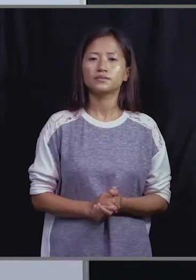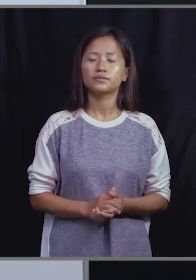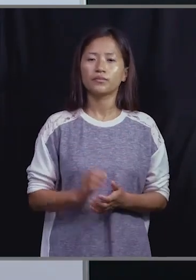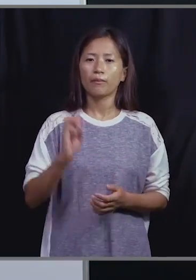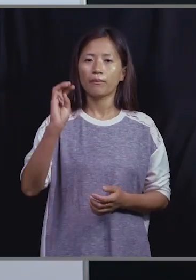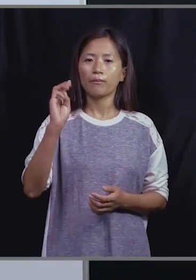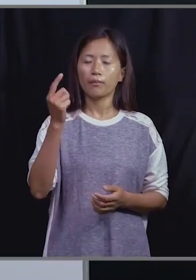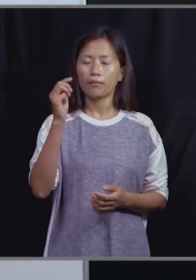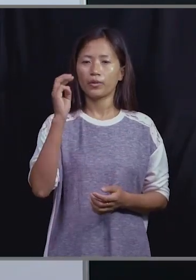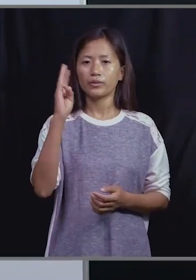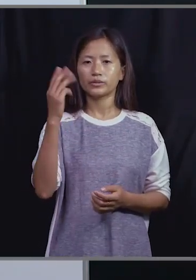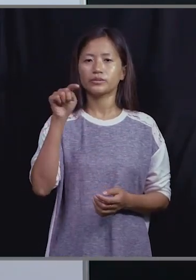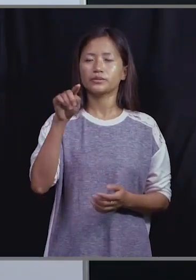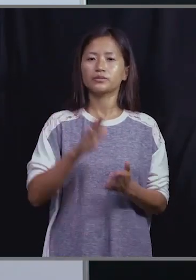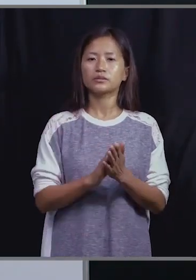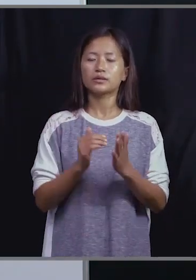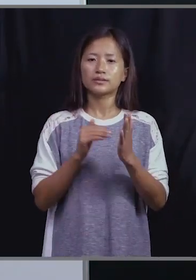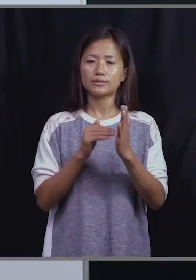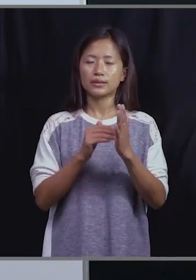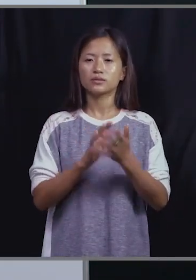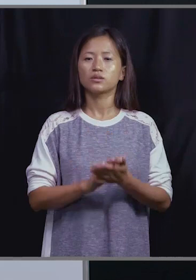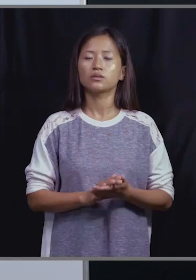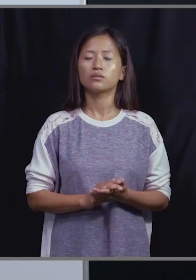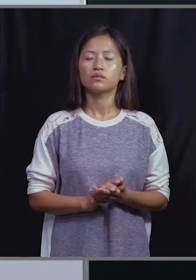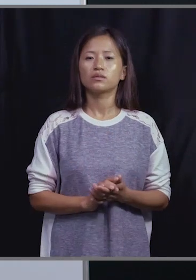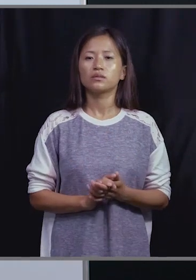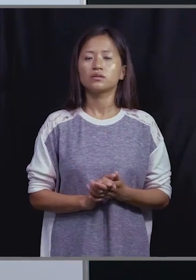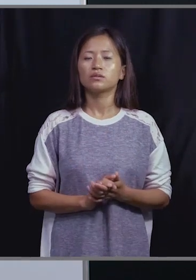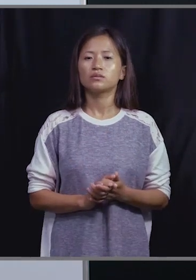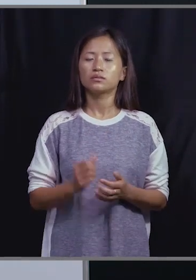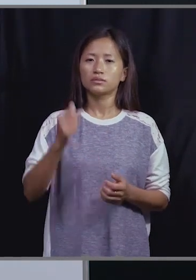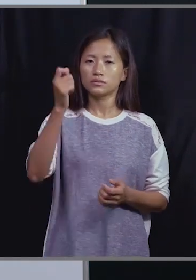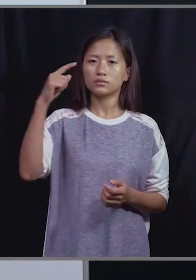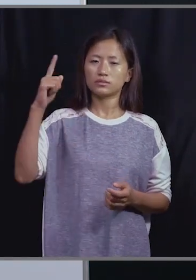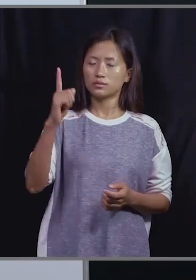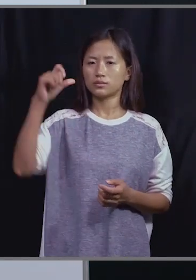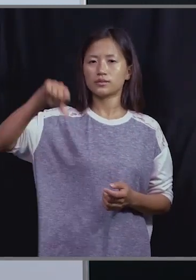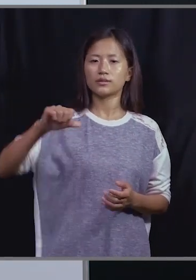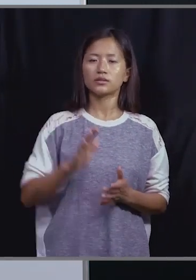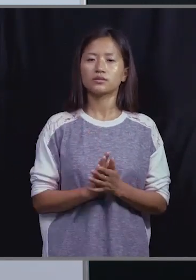Point number 3, we have this Yugoslavia. Okay, in